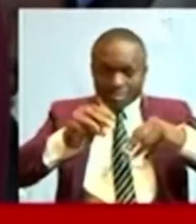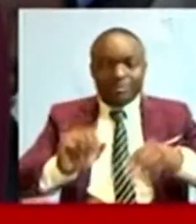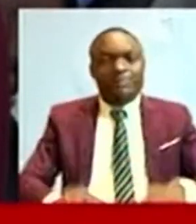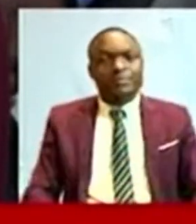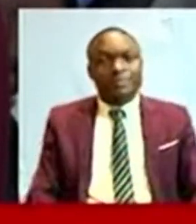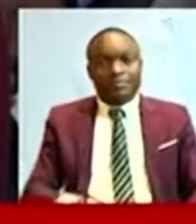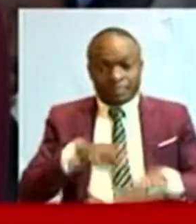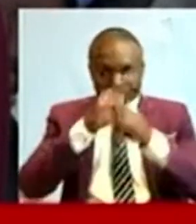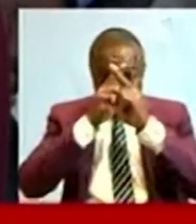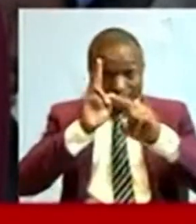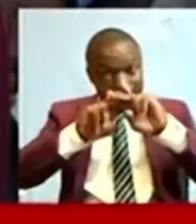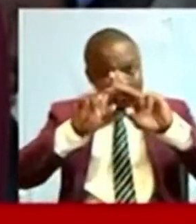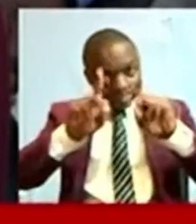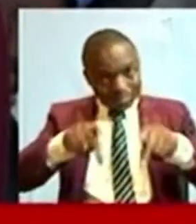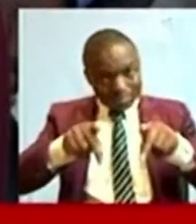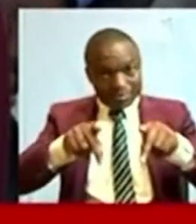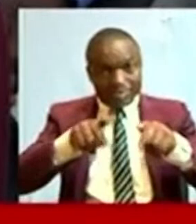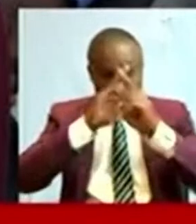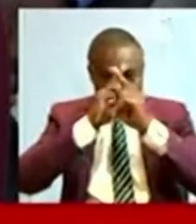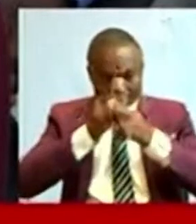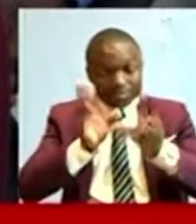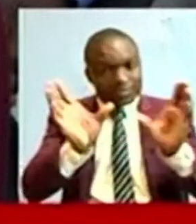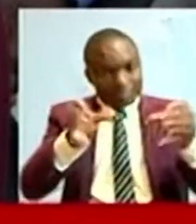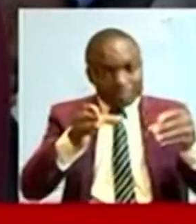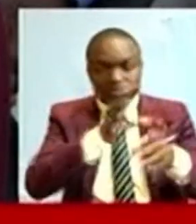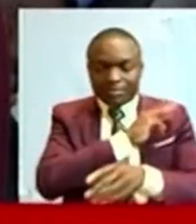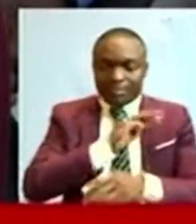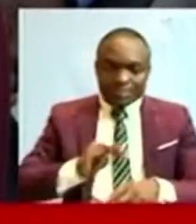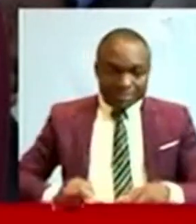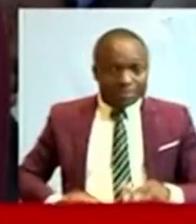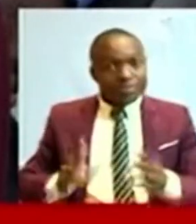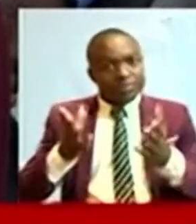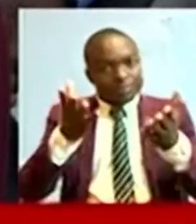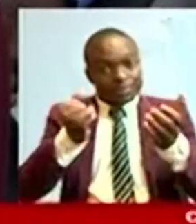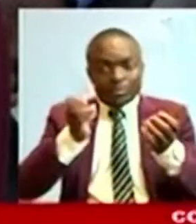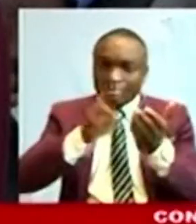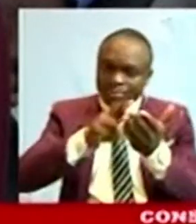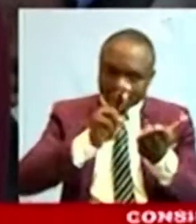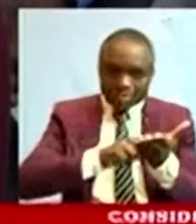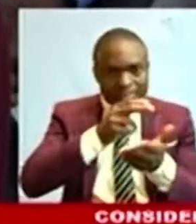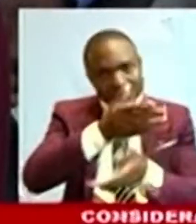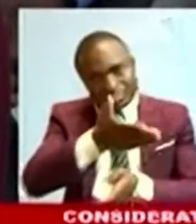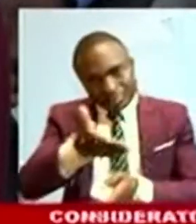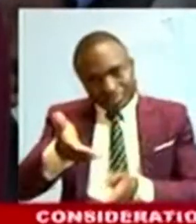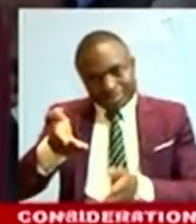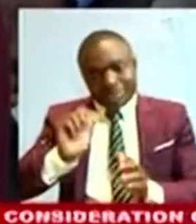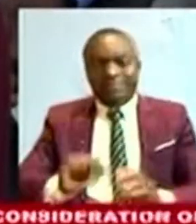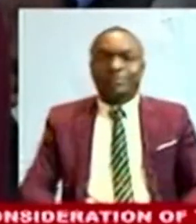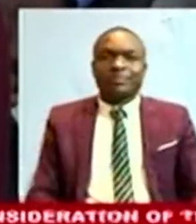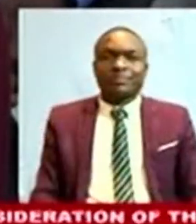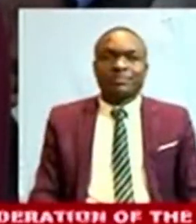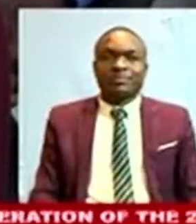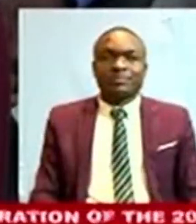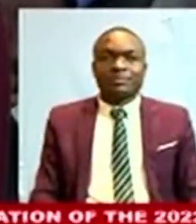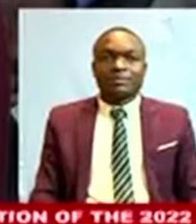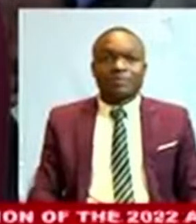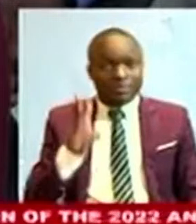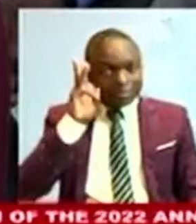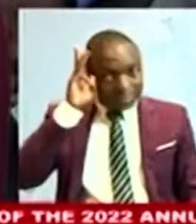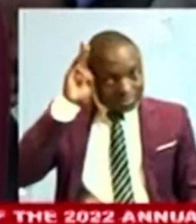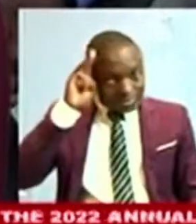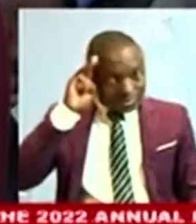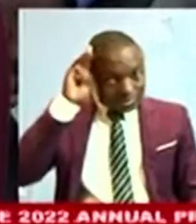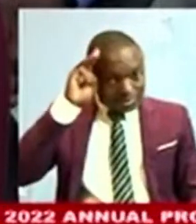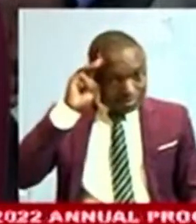Honorable Chairperson and Honorable Committee members would like to report that there is, the Ministry